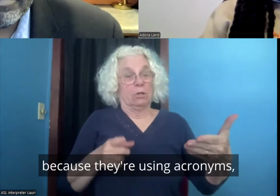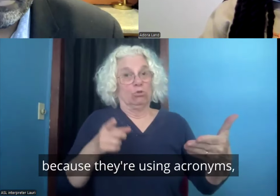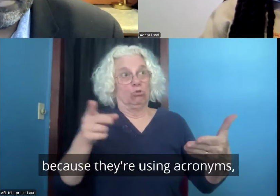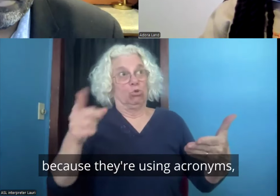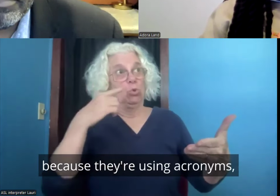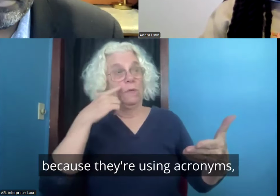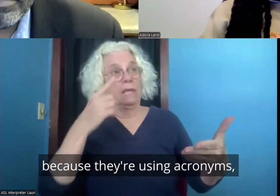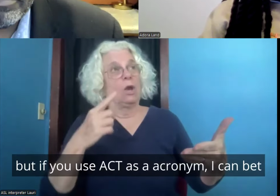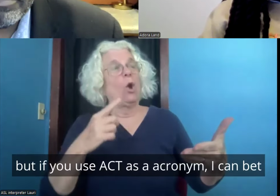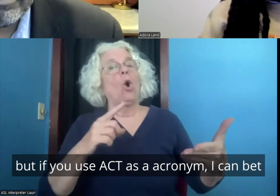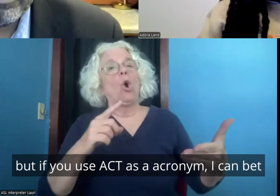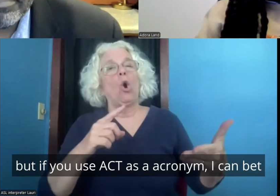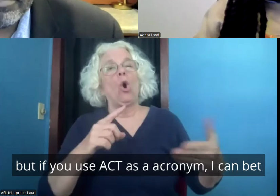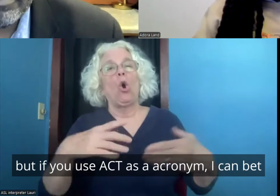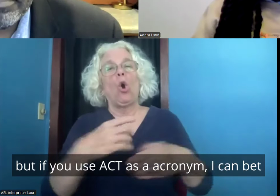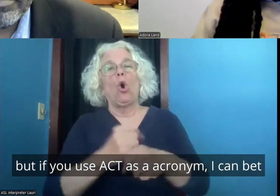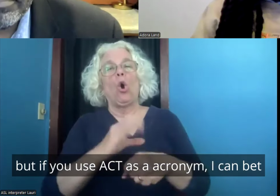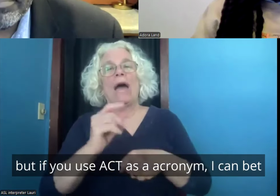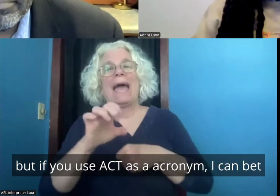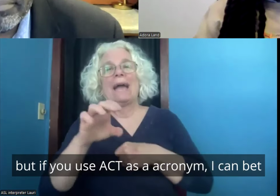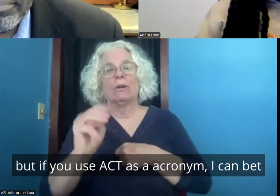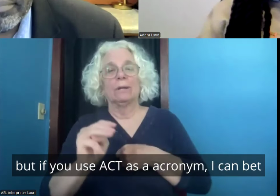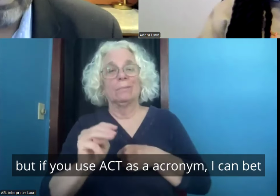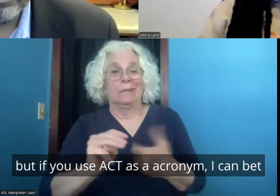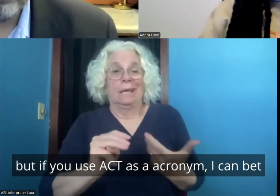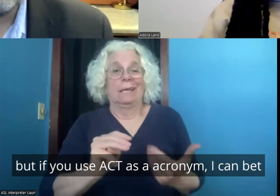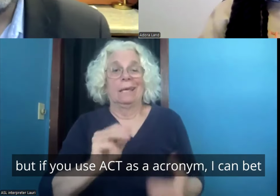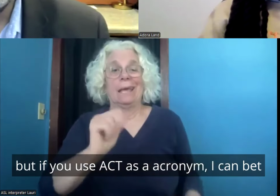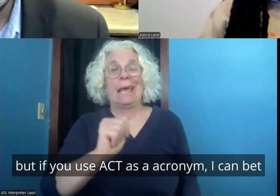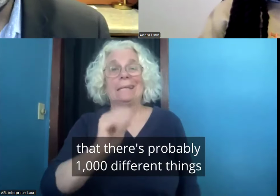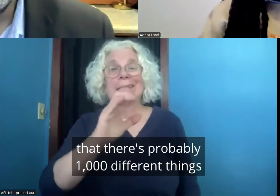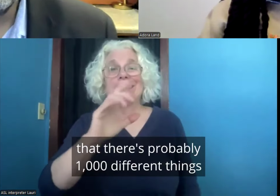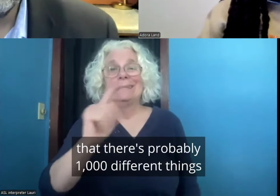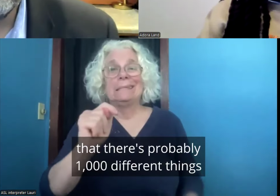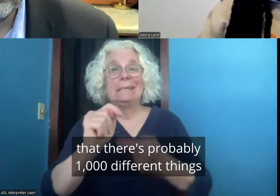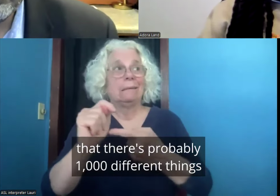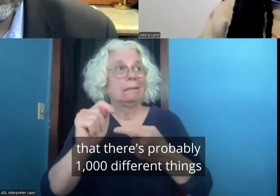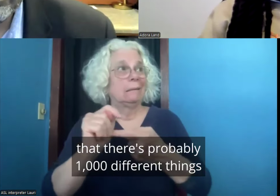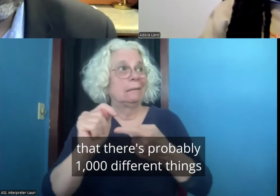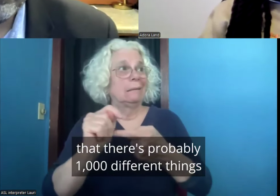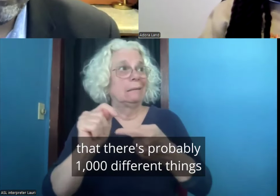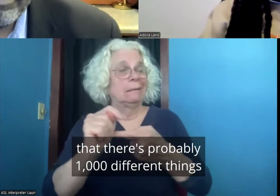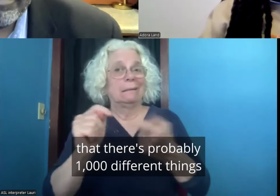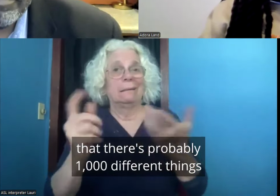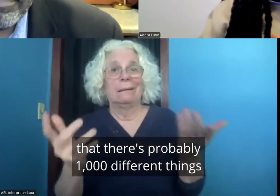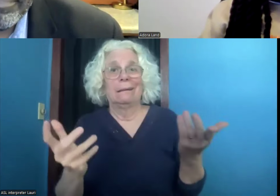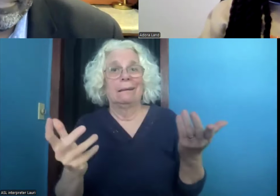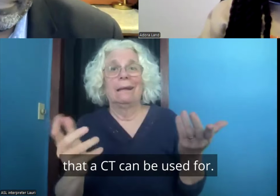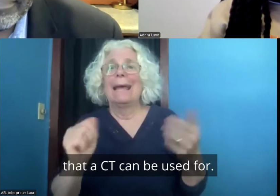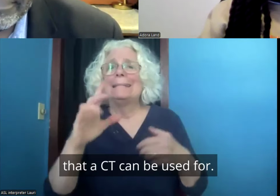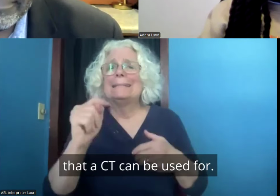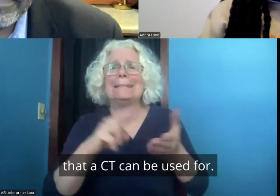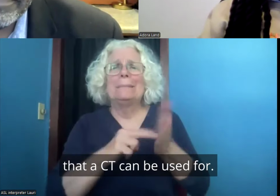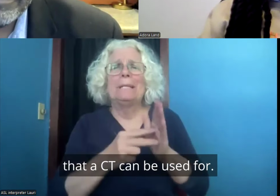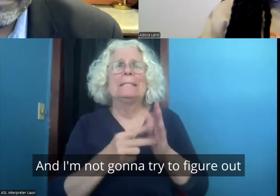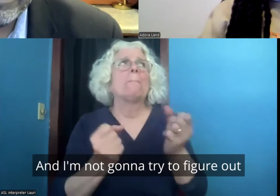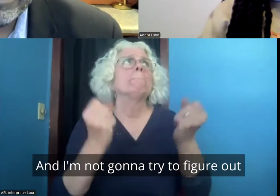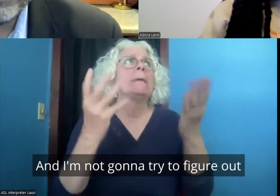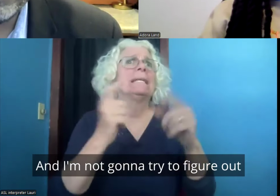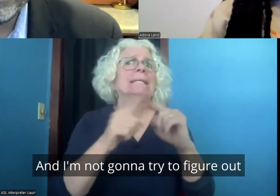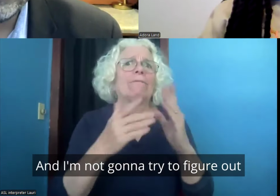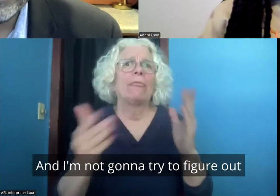they're using acronyms. But if you use ACT as an acronym, I can bet that there's probably 1,000 different things that ACT can be used for.